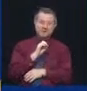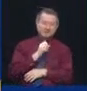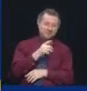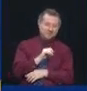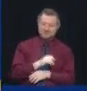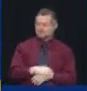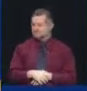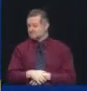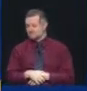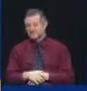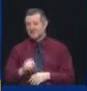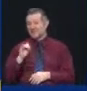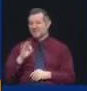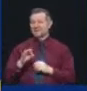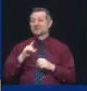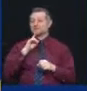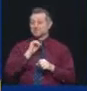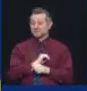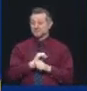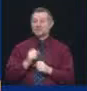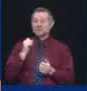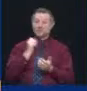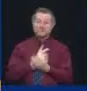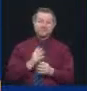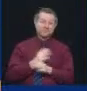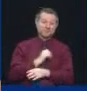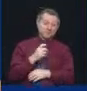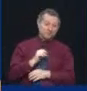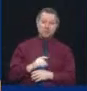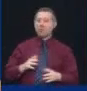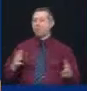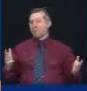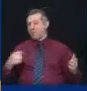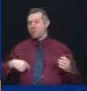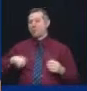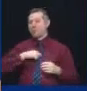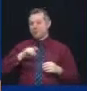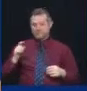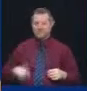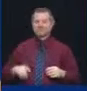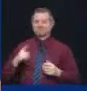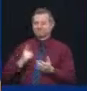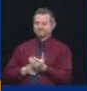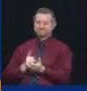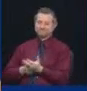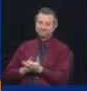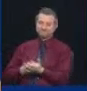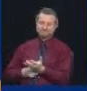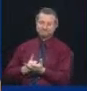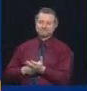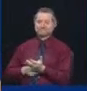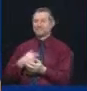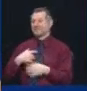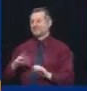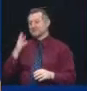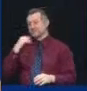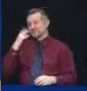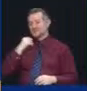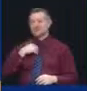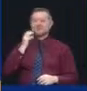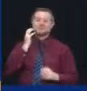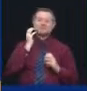approval, it is going to be a legitimate topic of discussion. I can tell you that. I went through the measles vaccine a couple of years